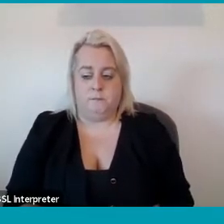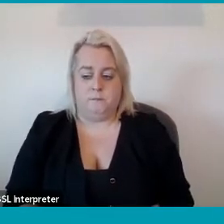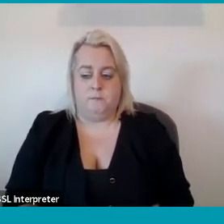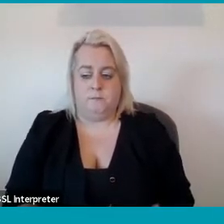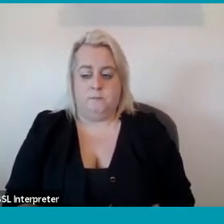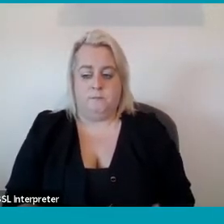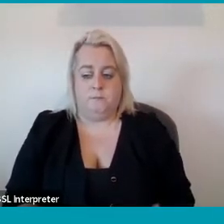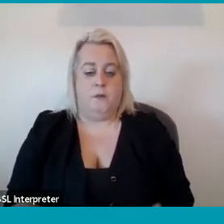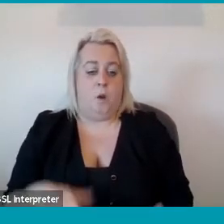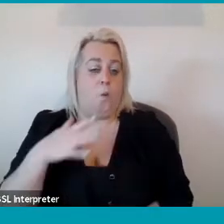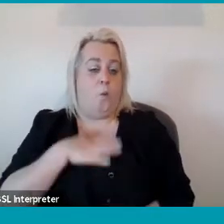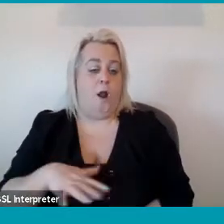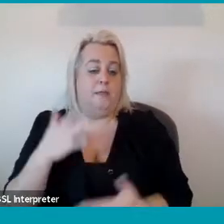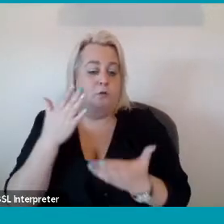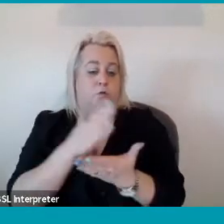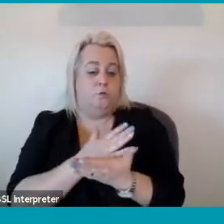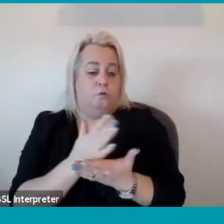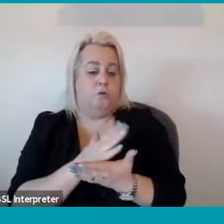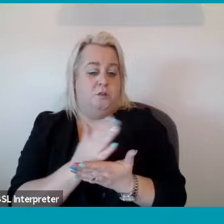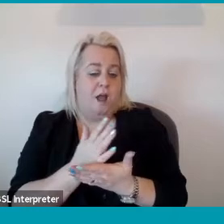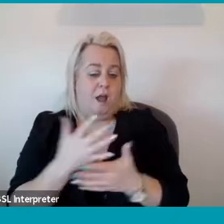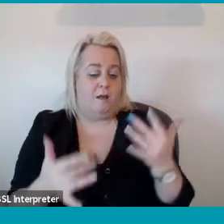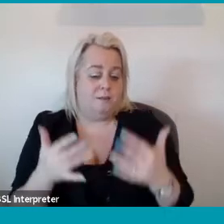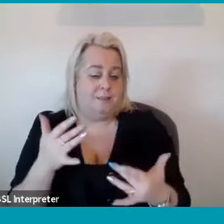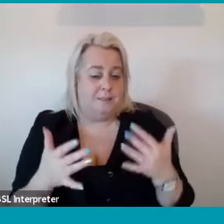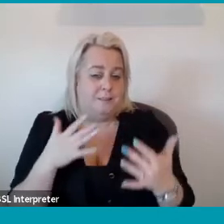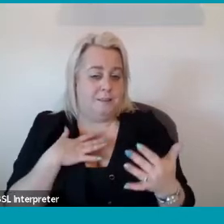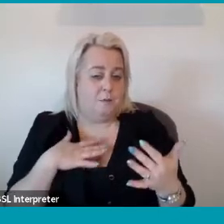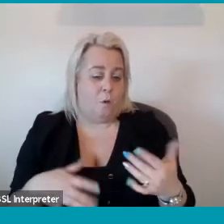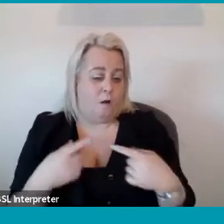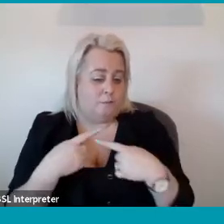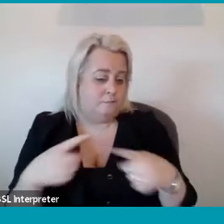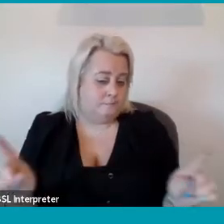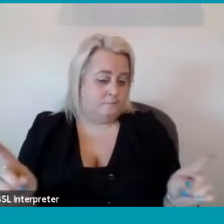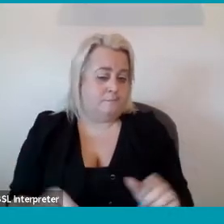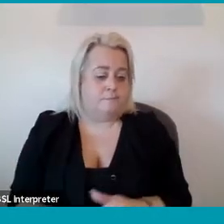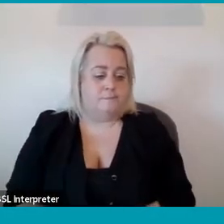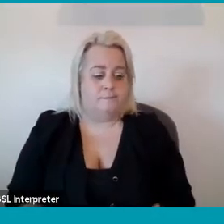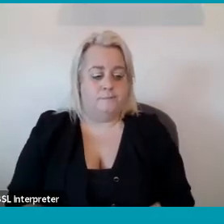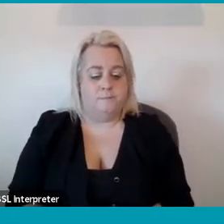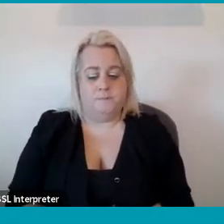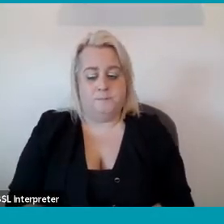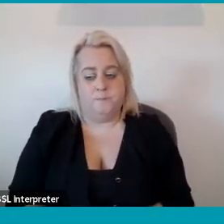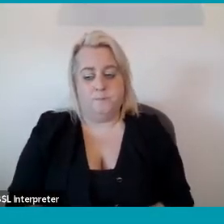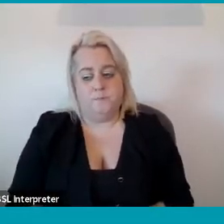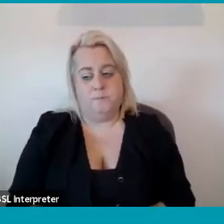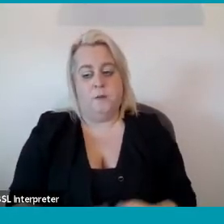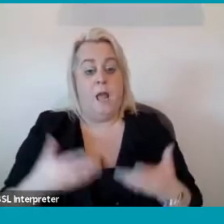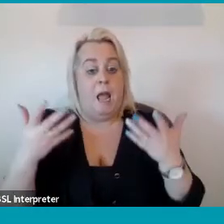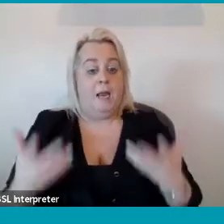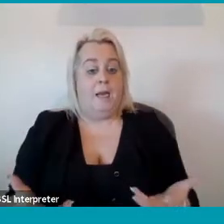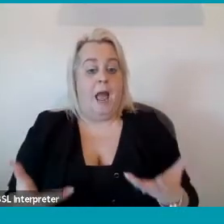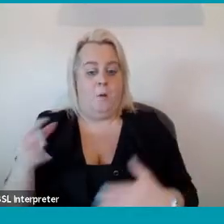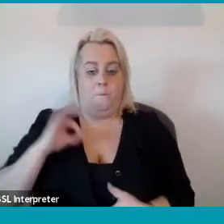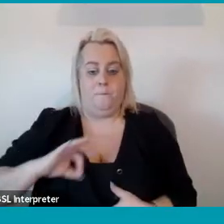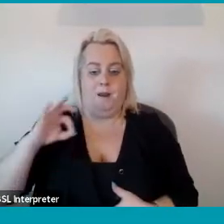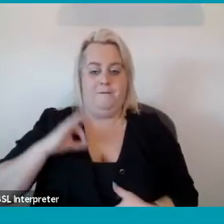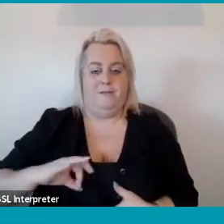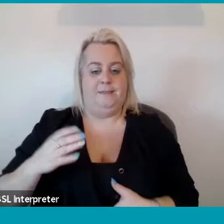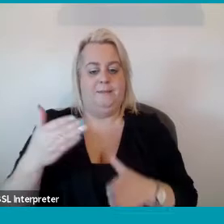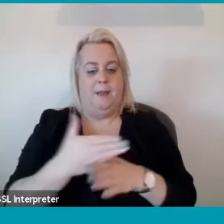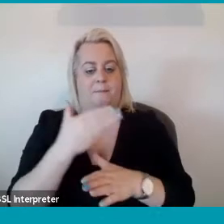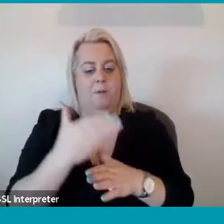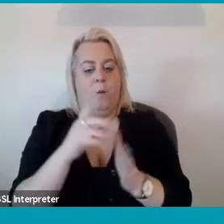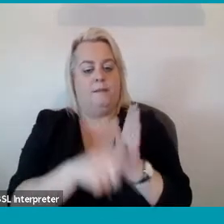the what the situation is. But let's go back to looking at the benefits of employing disabled people.